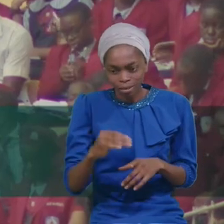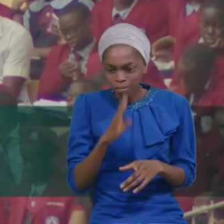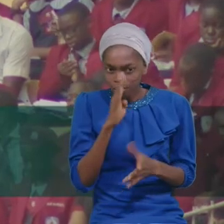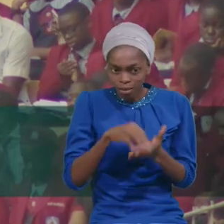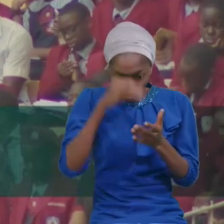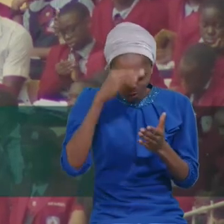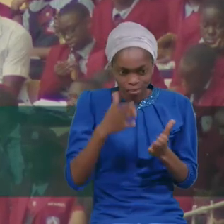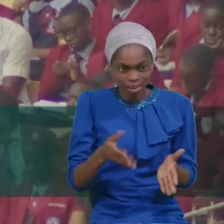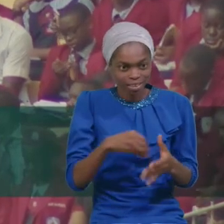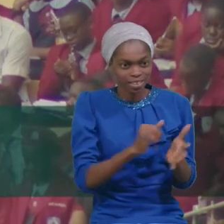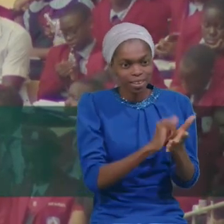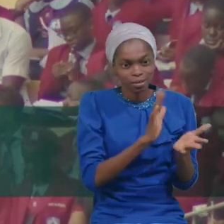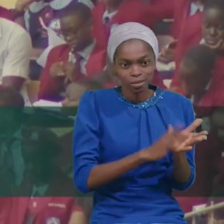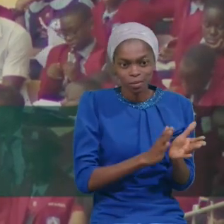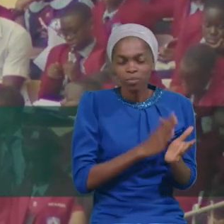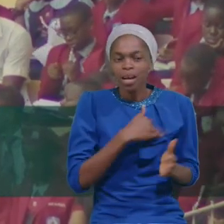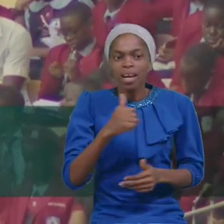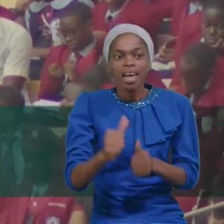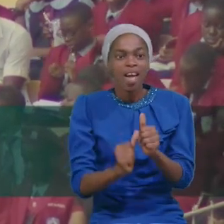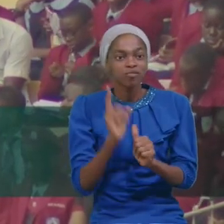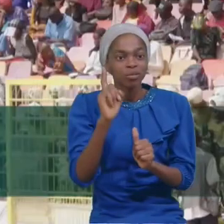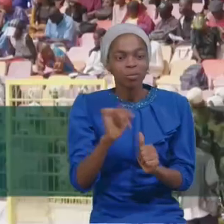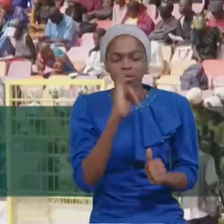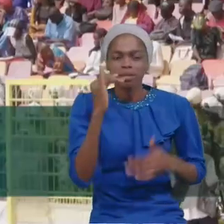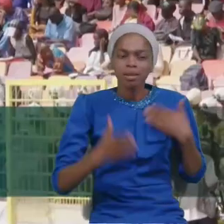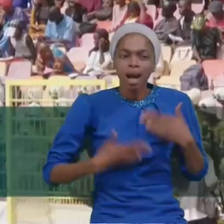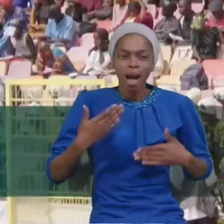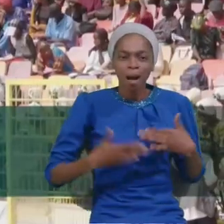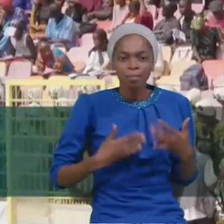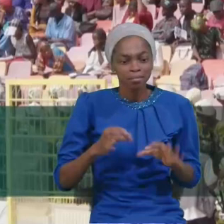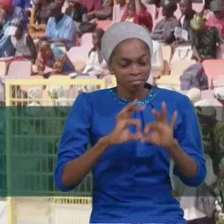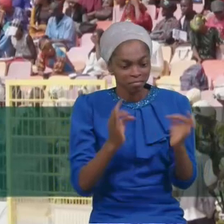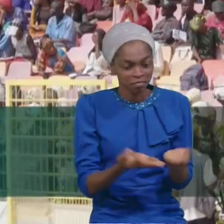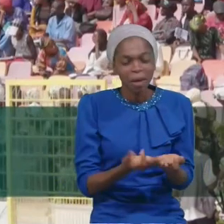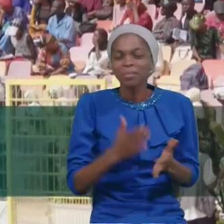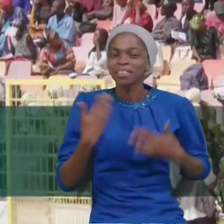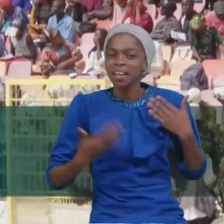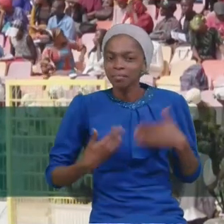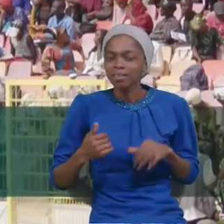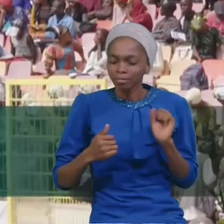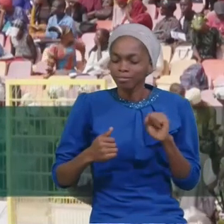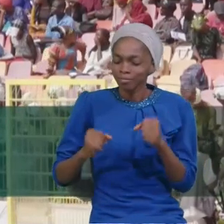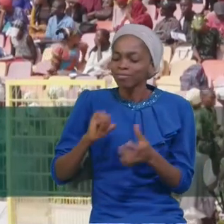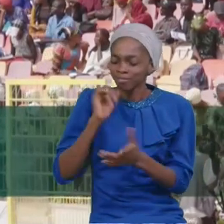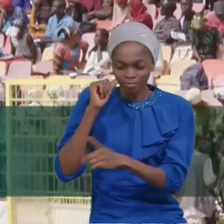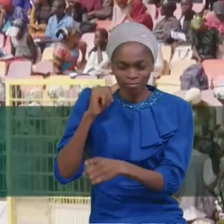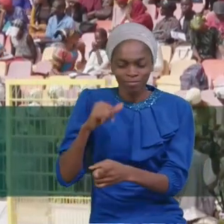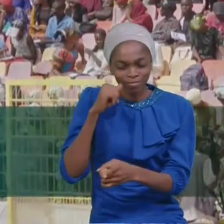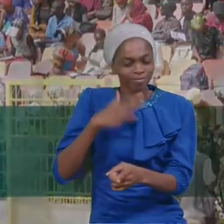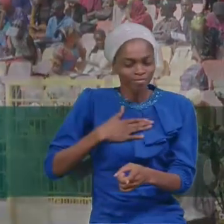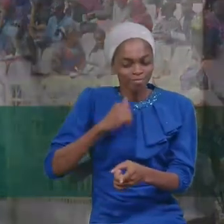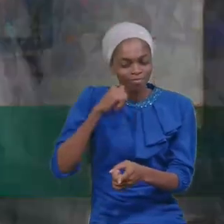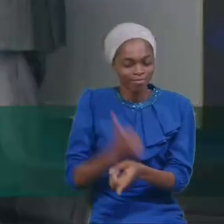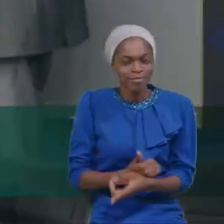joyful. Yes, she's her daughter. And everywhere you go, they say, hey, that's the boy, that's the girl, that's the